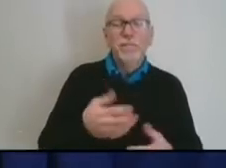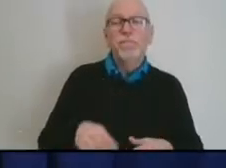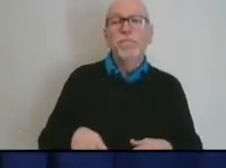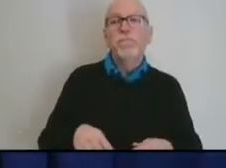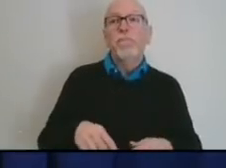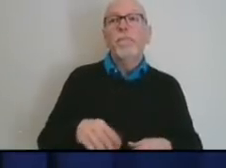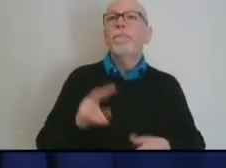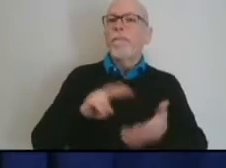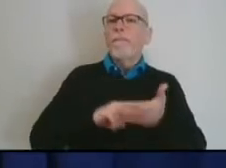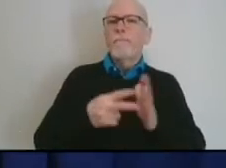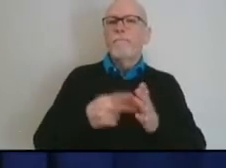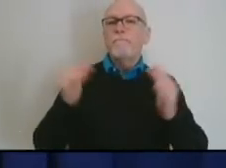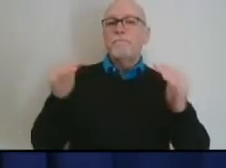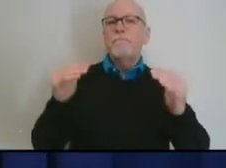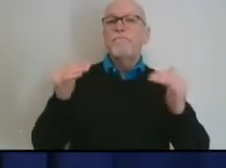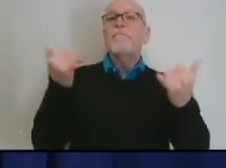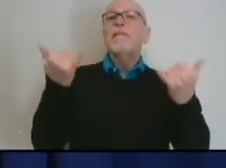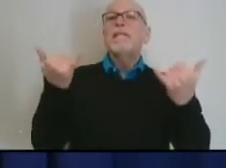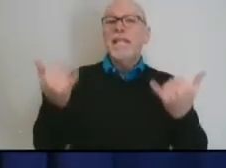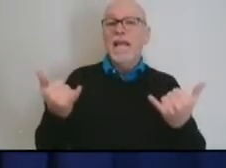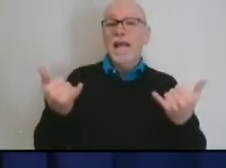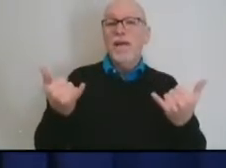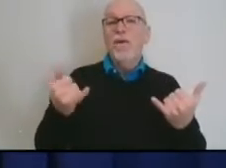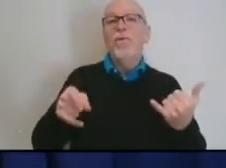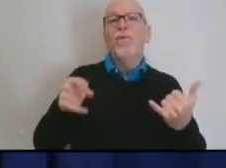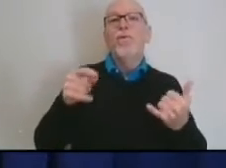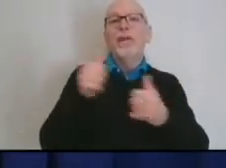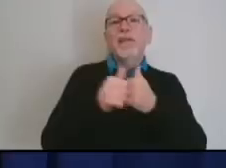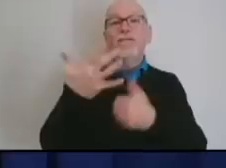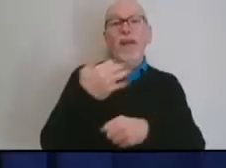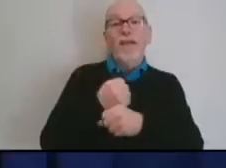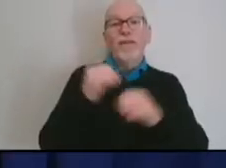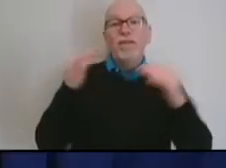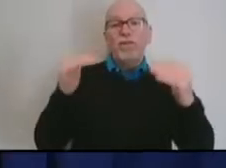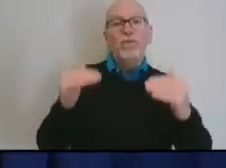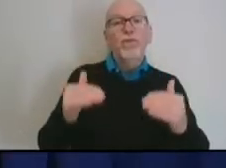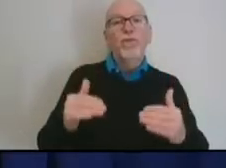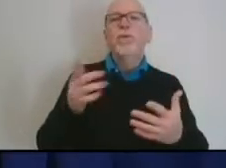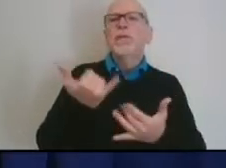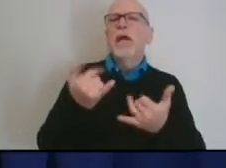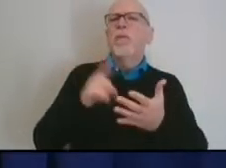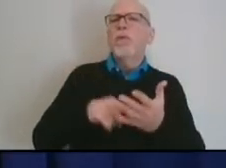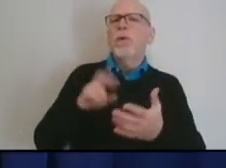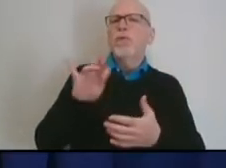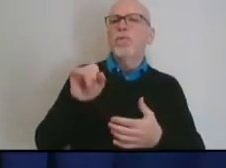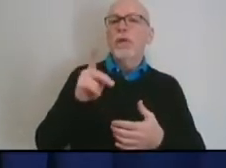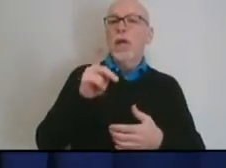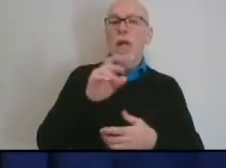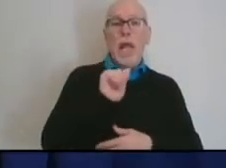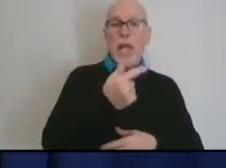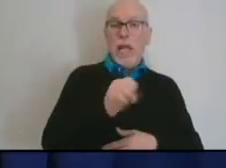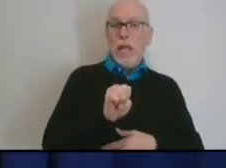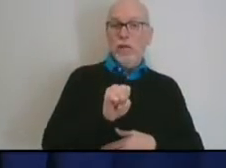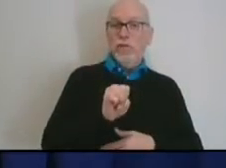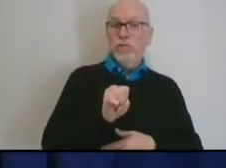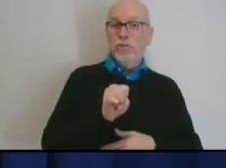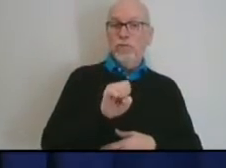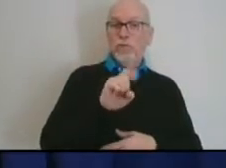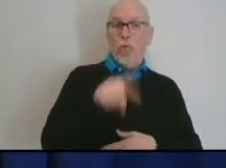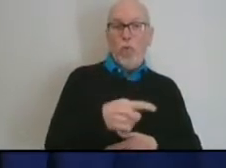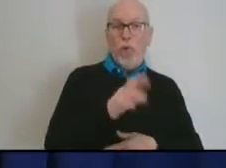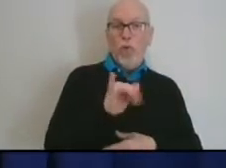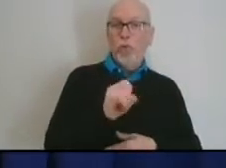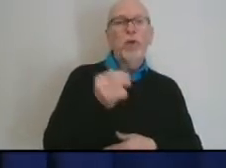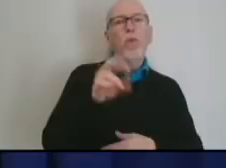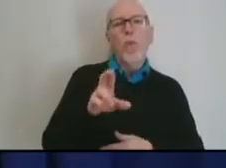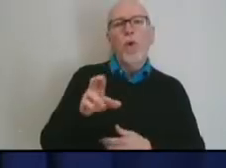we start to look at each of those 5-year increments. What is the risk of just your age alone as opposed to other